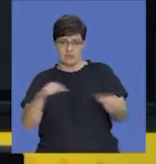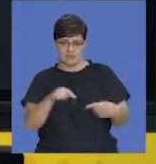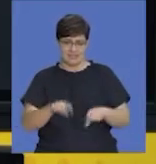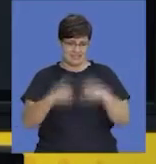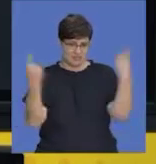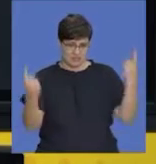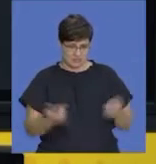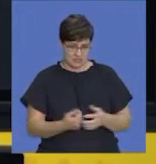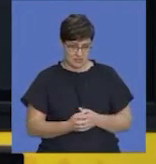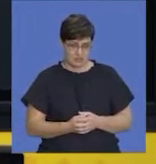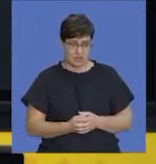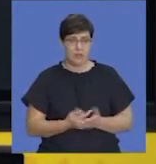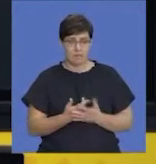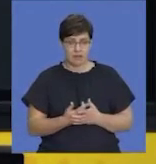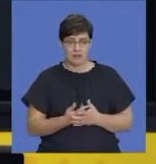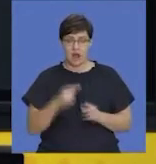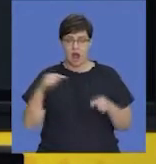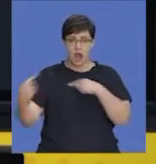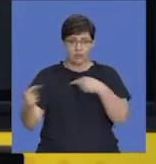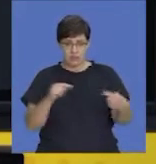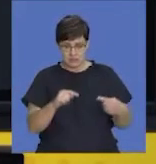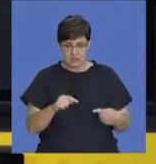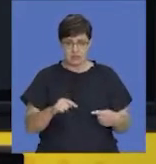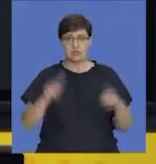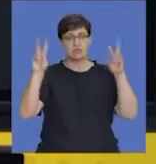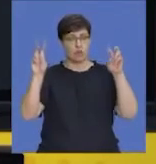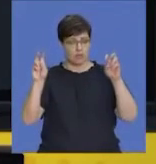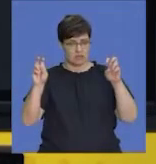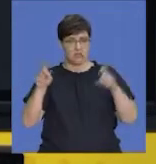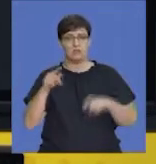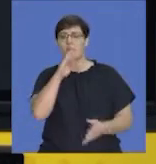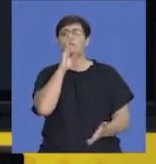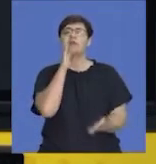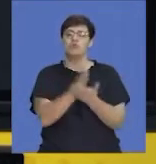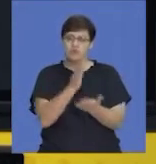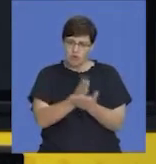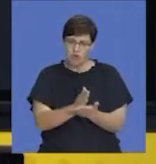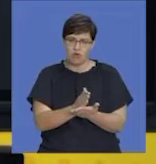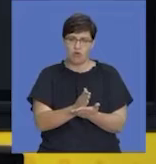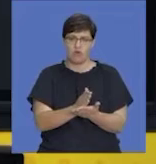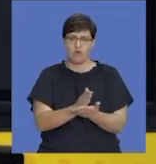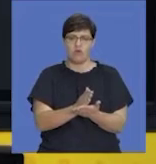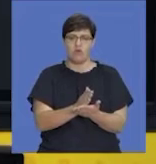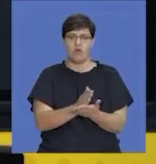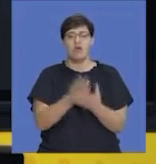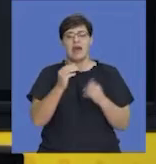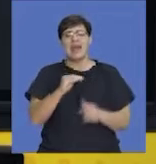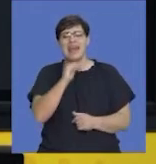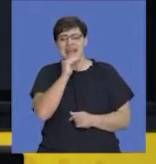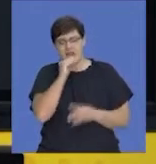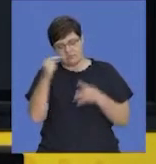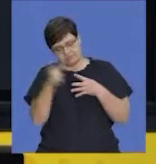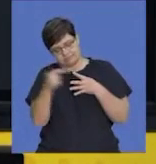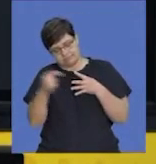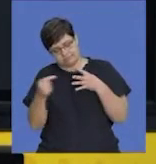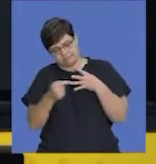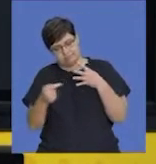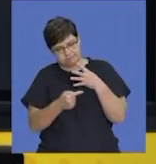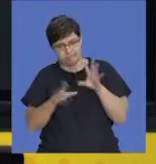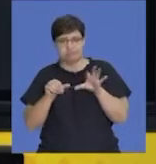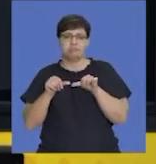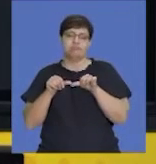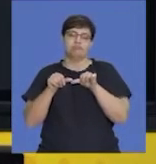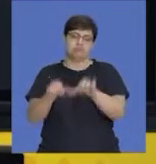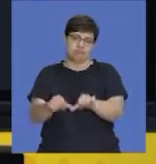an argumentative type of essay topic, you need to ensure that you have enough points to maintain the